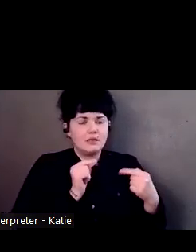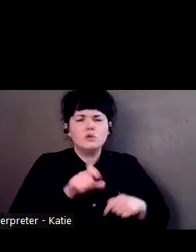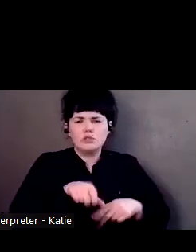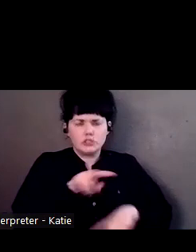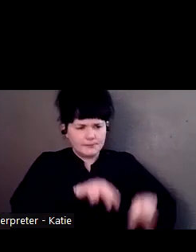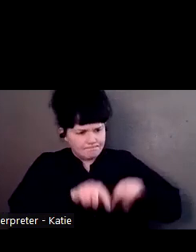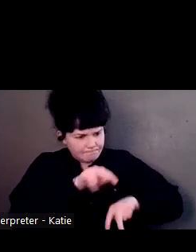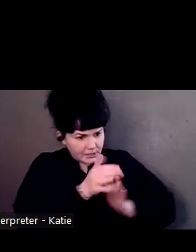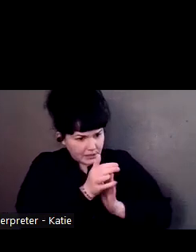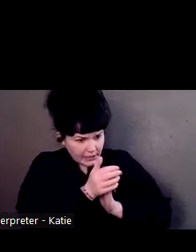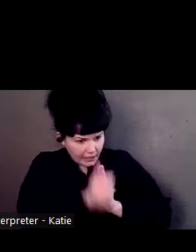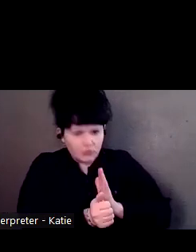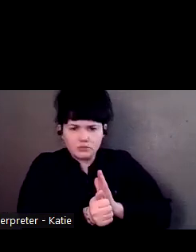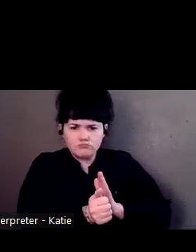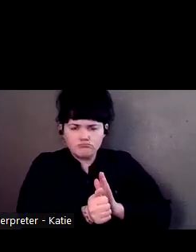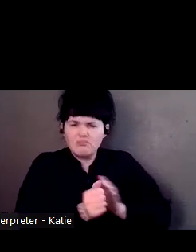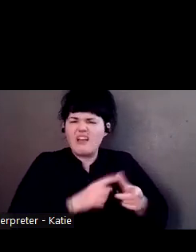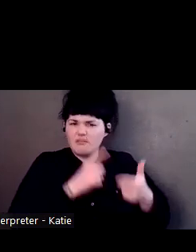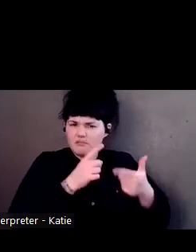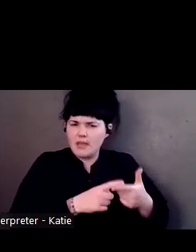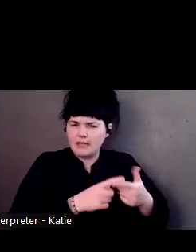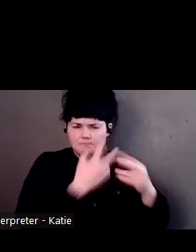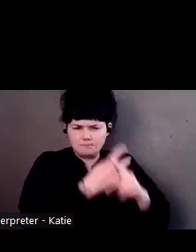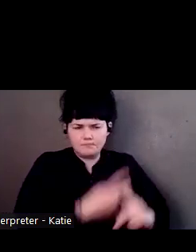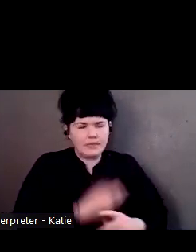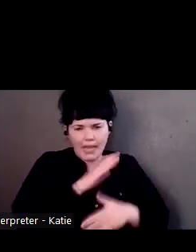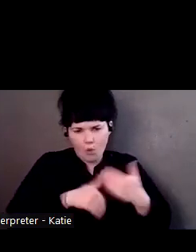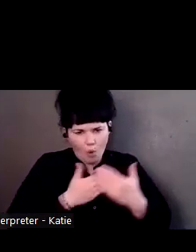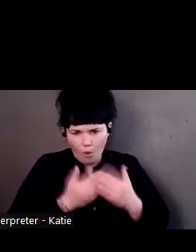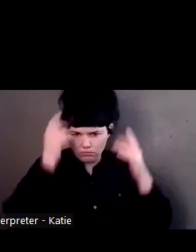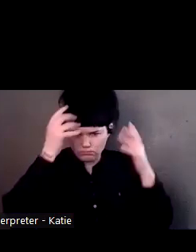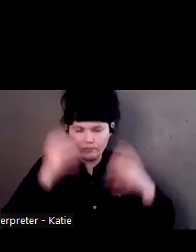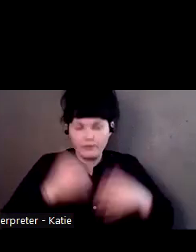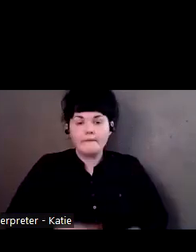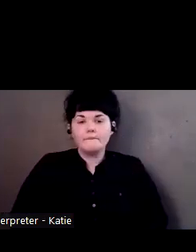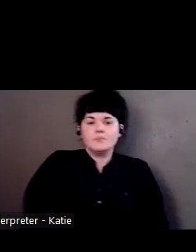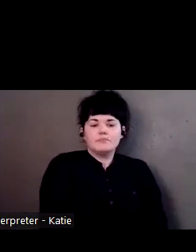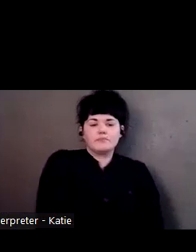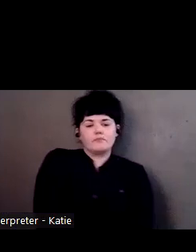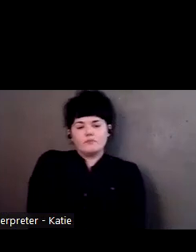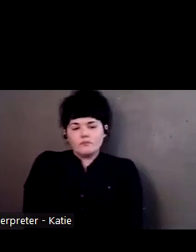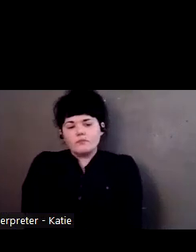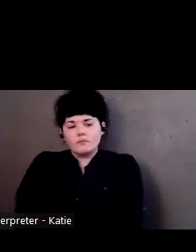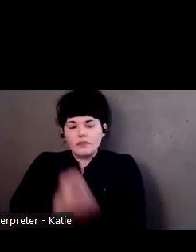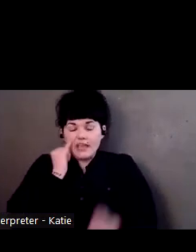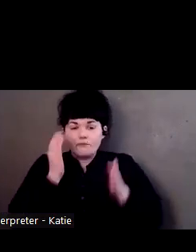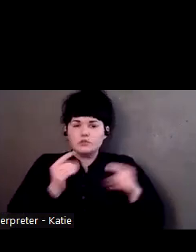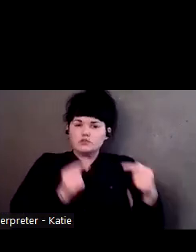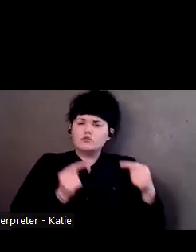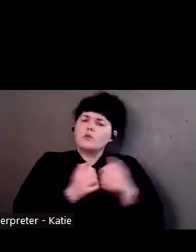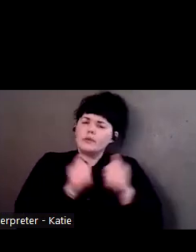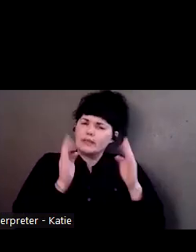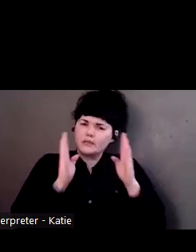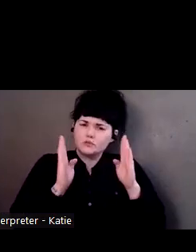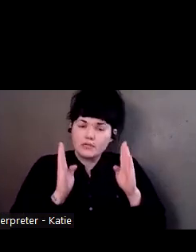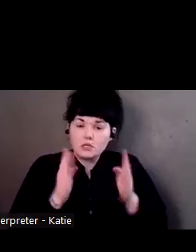of the cognitive domains. For example, accommodations for someone struggling with concentration could include